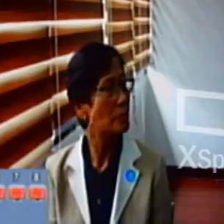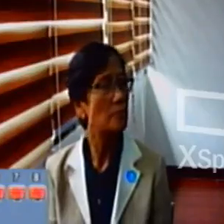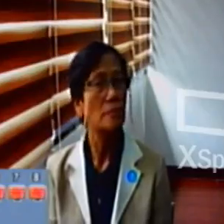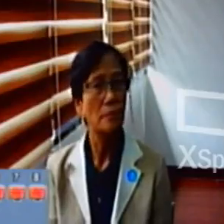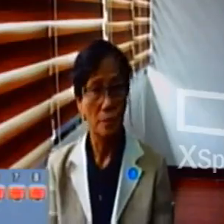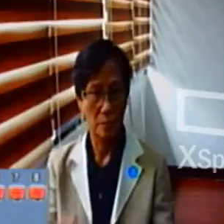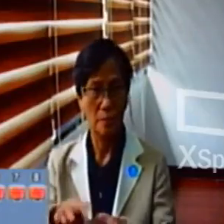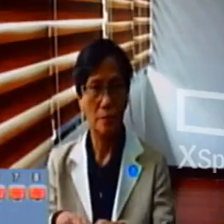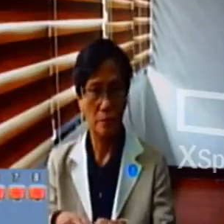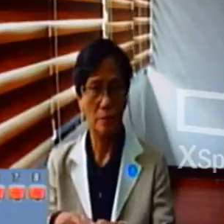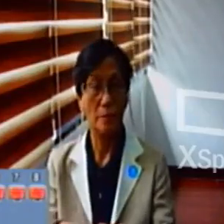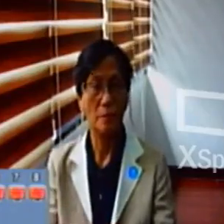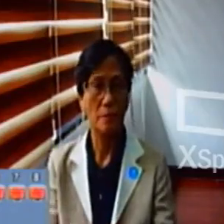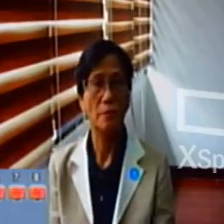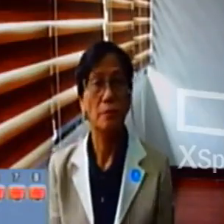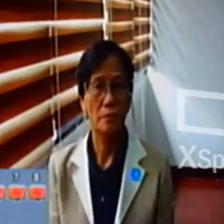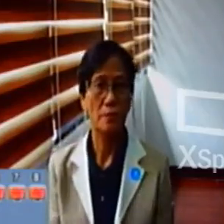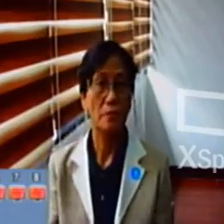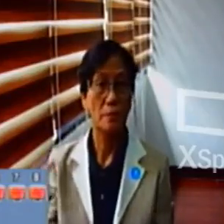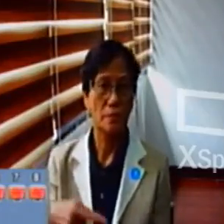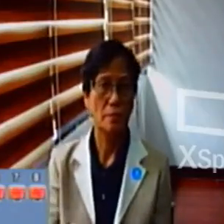Please be